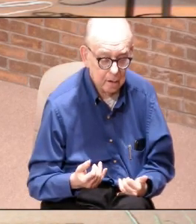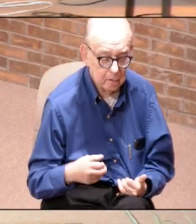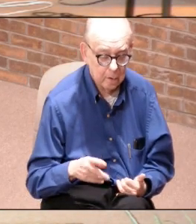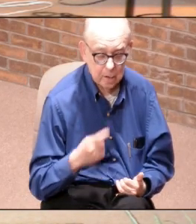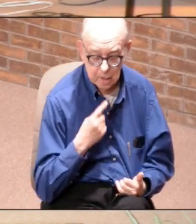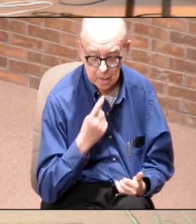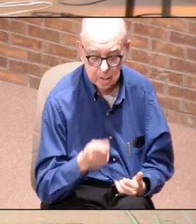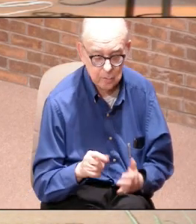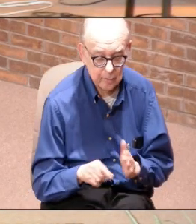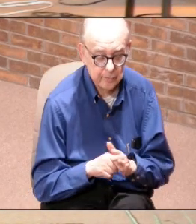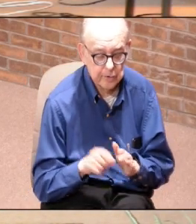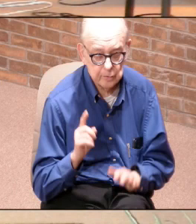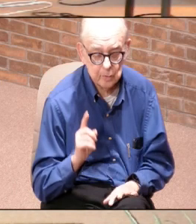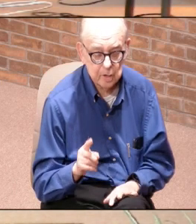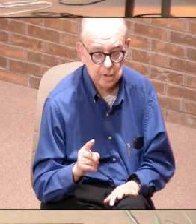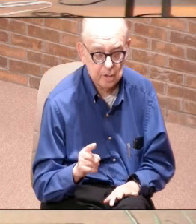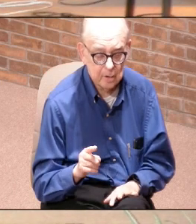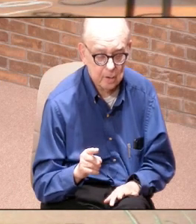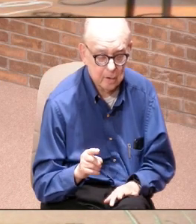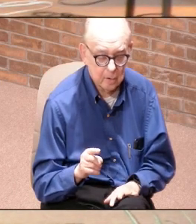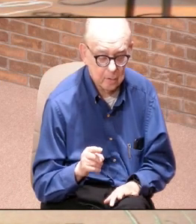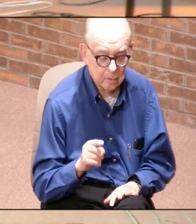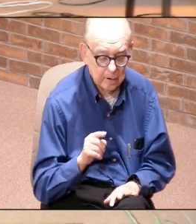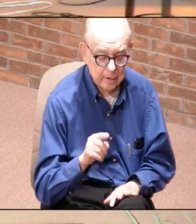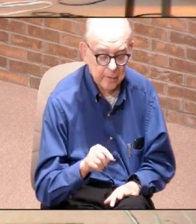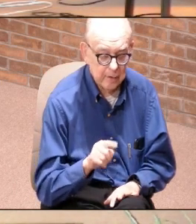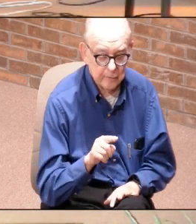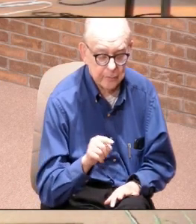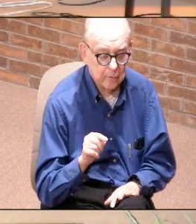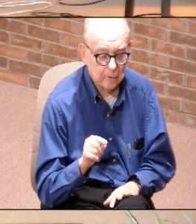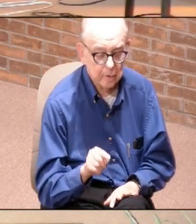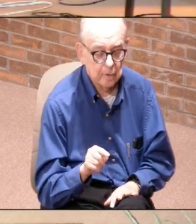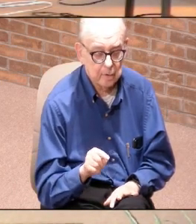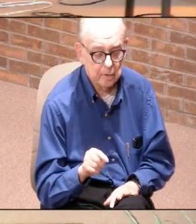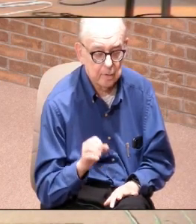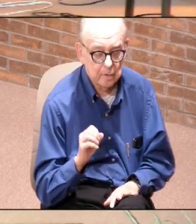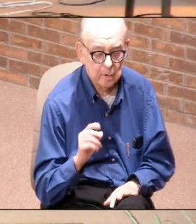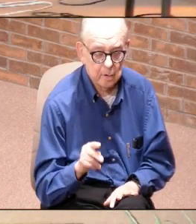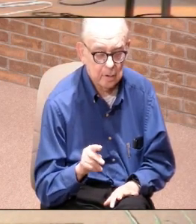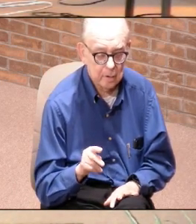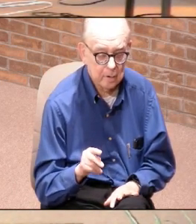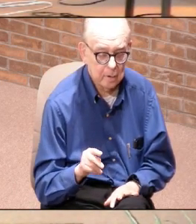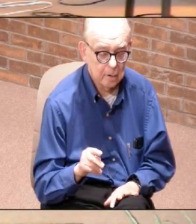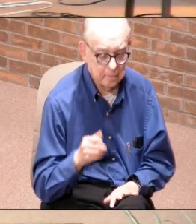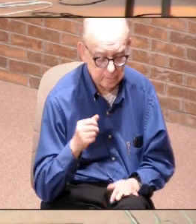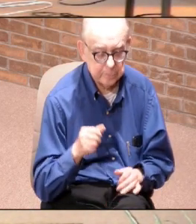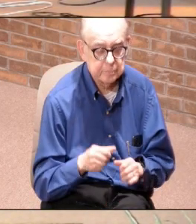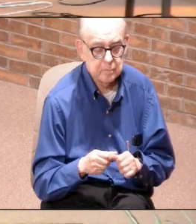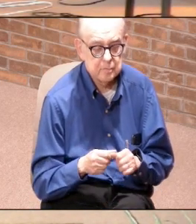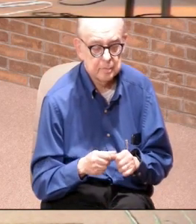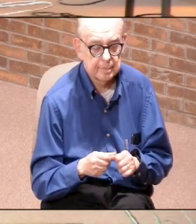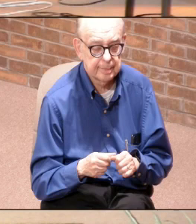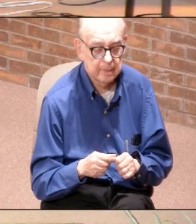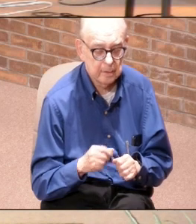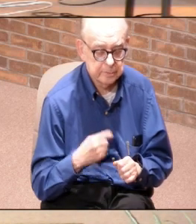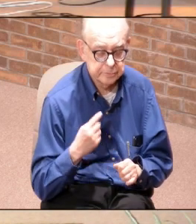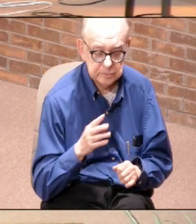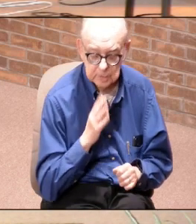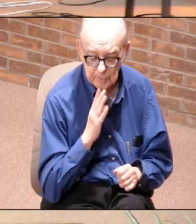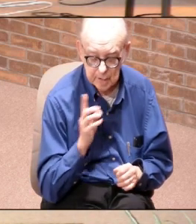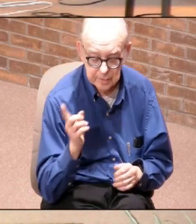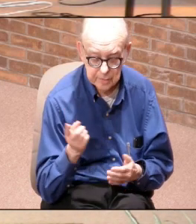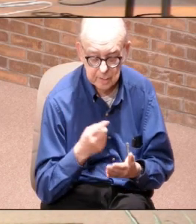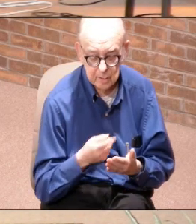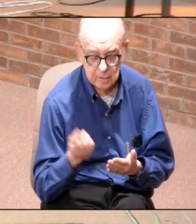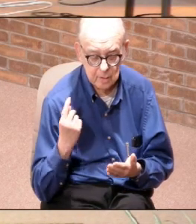Paul says in verse number 1, therefore, okay? Remember, we talked about this last